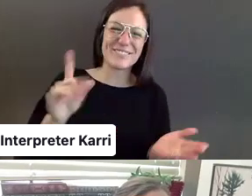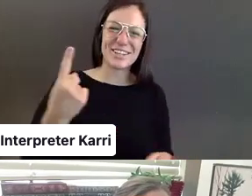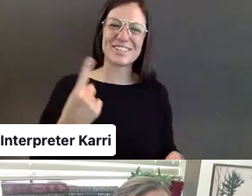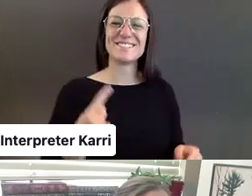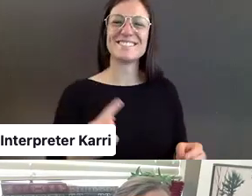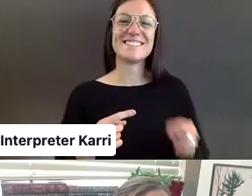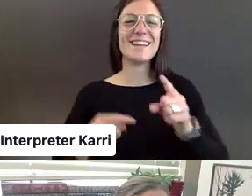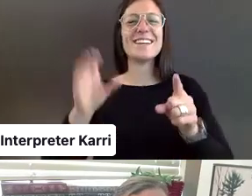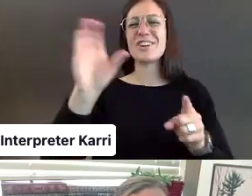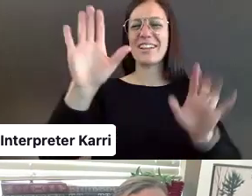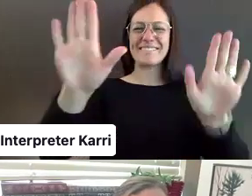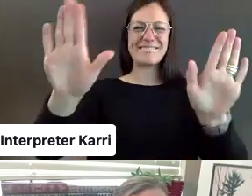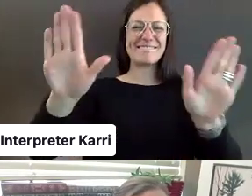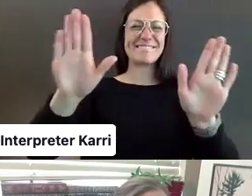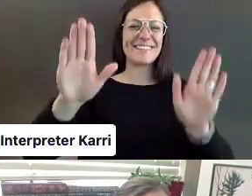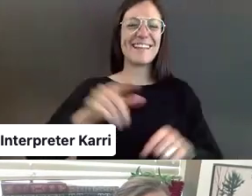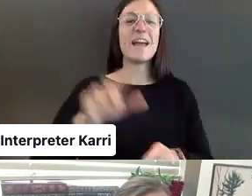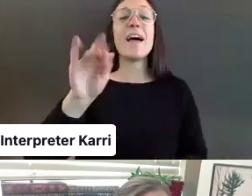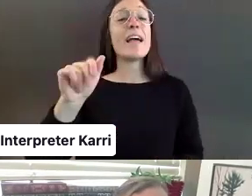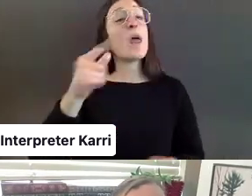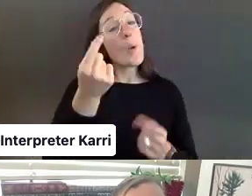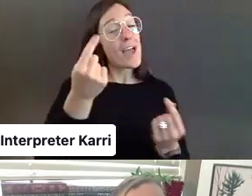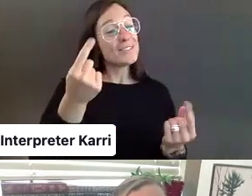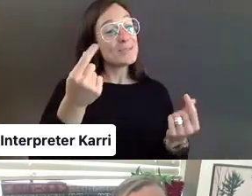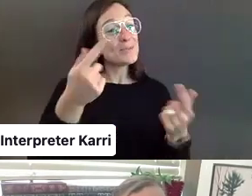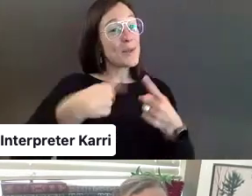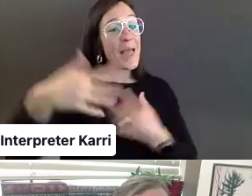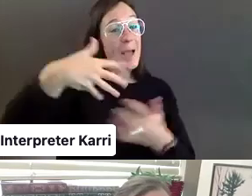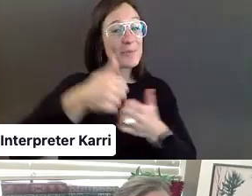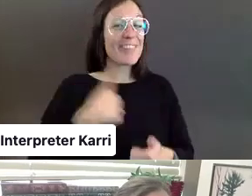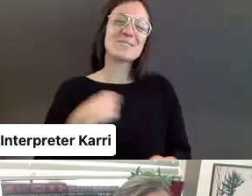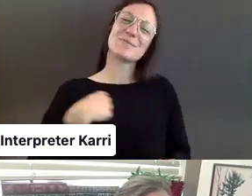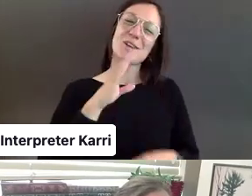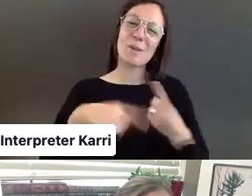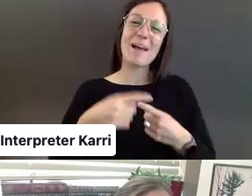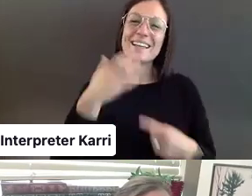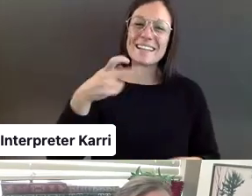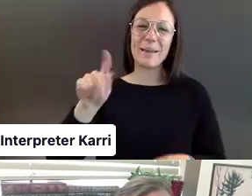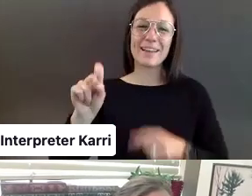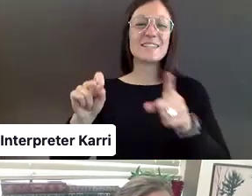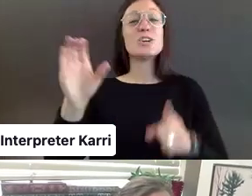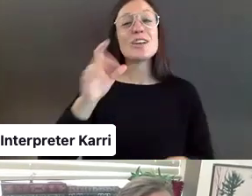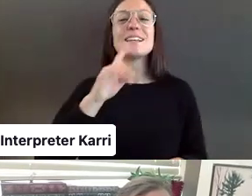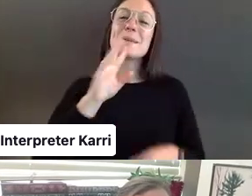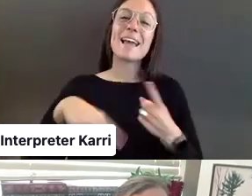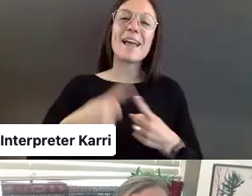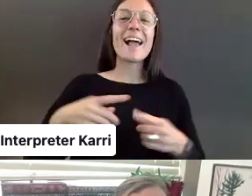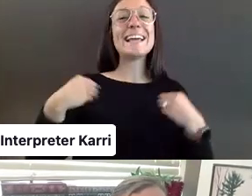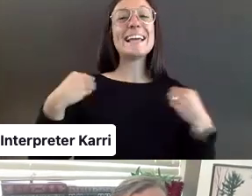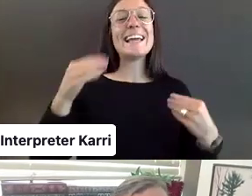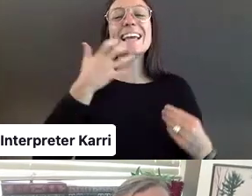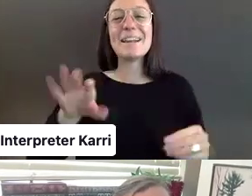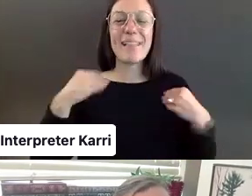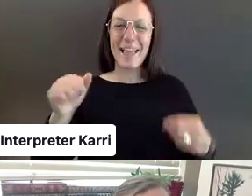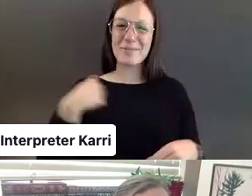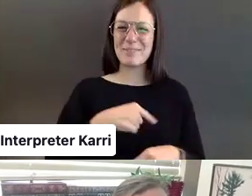I'm sorry to take away This from is what the- it's like to hang out with us. Exactly. I was like, speaking of Legit. heated blankets, can we take a question or two from the audience real